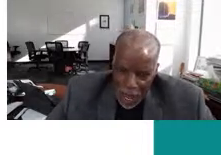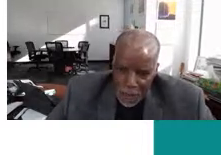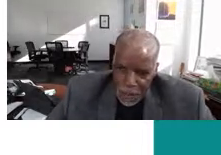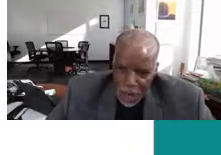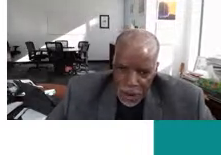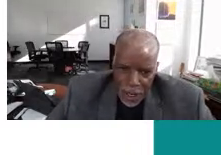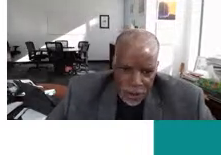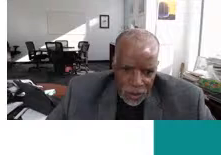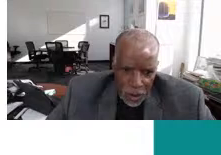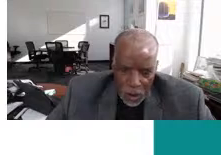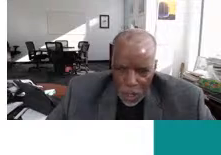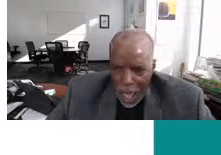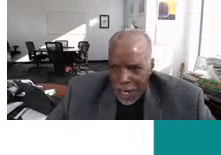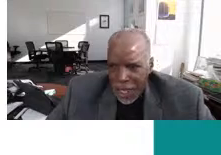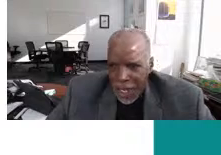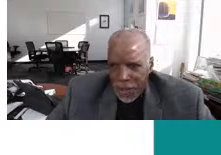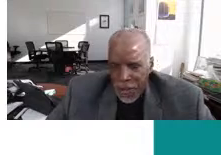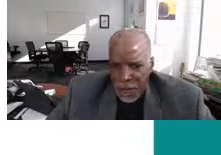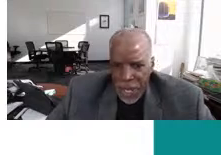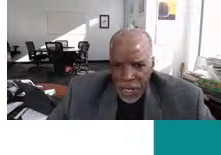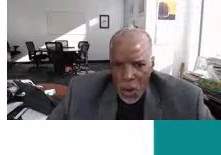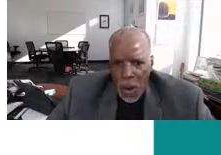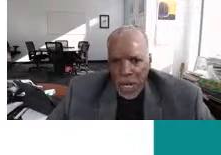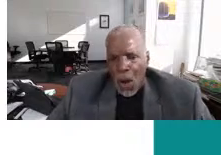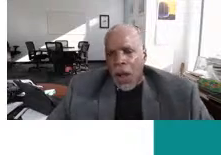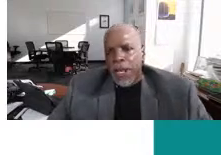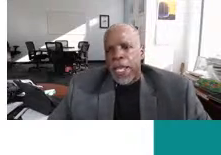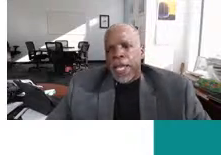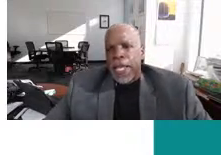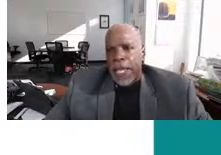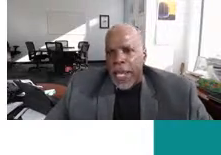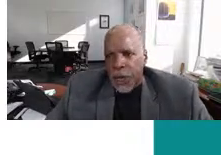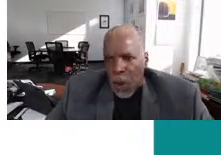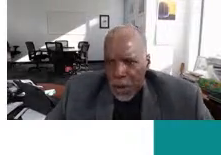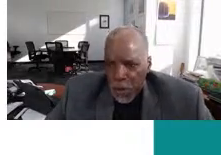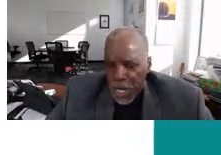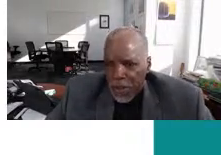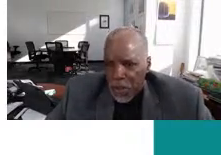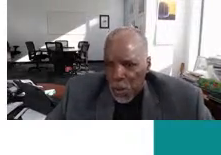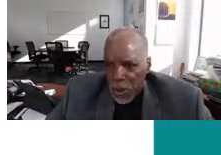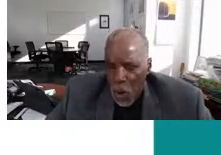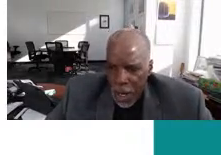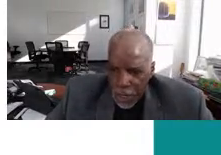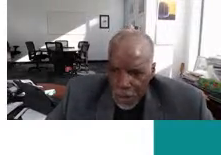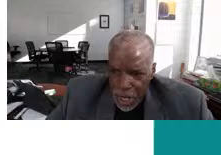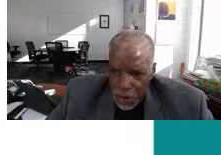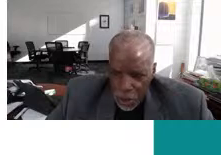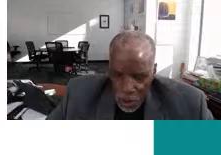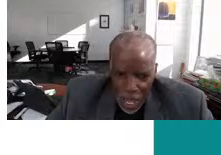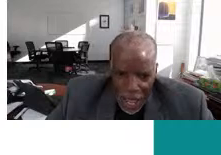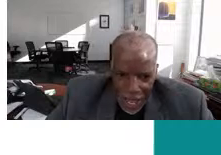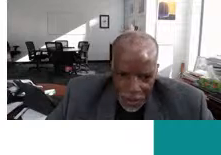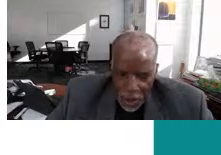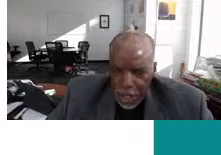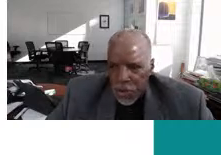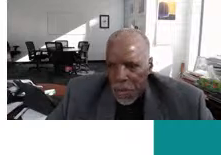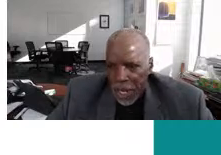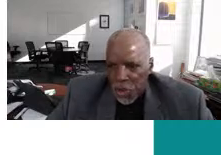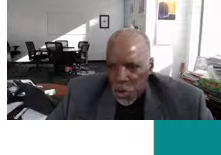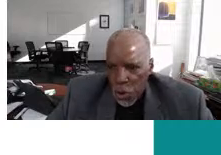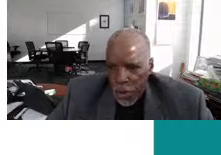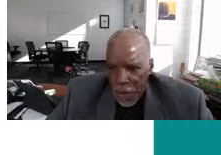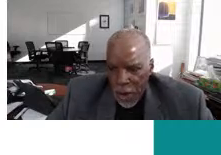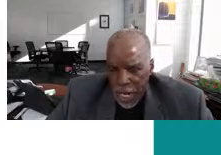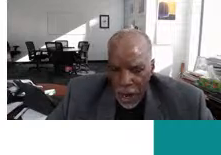public comment period. So a lot of things have been going on. And one of the reasons we wanted to meet with you guys is to